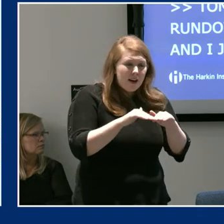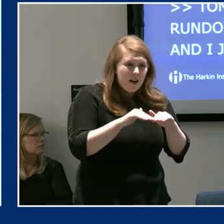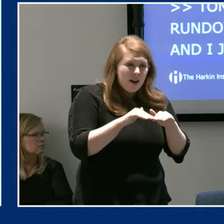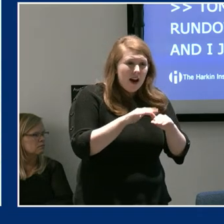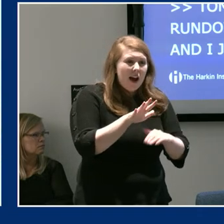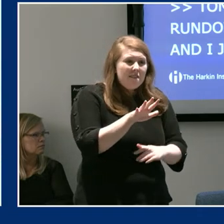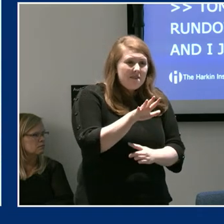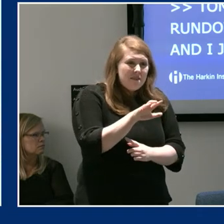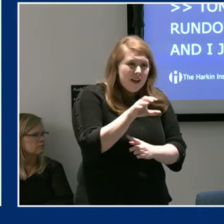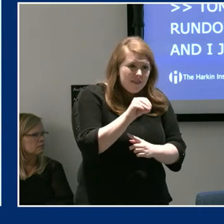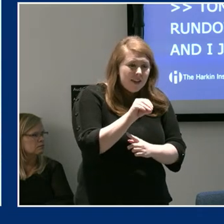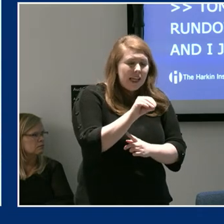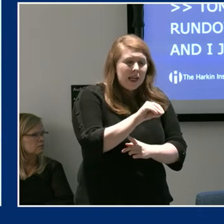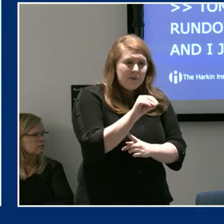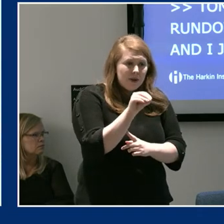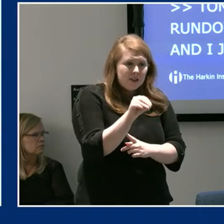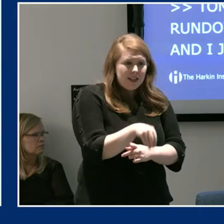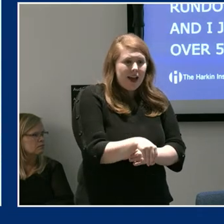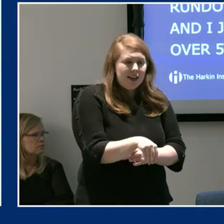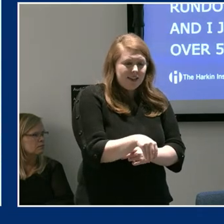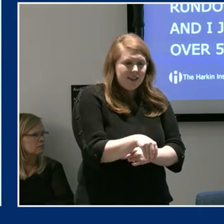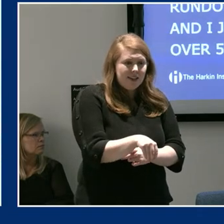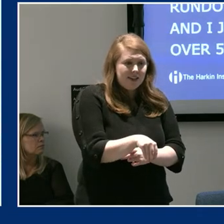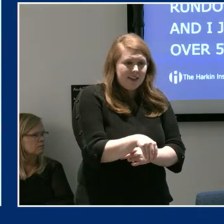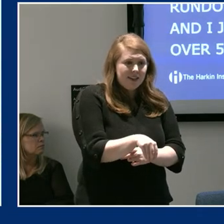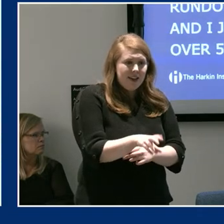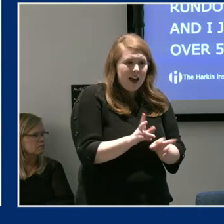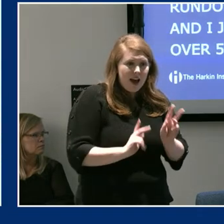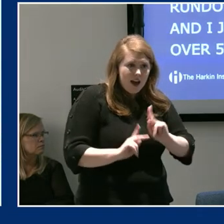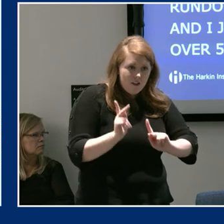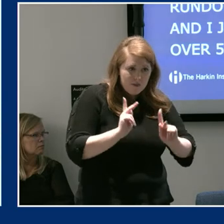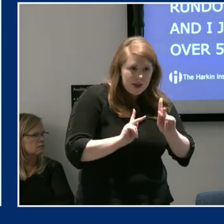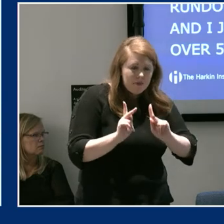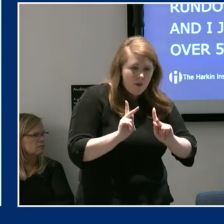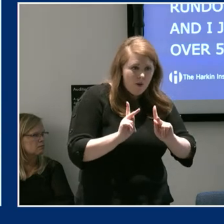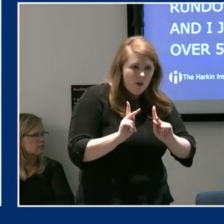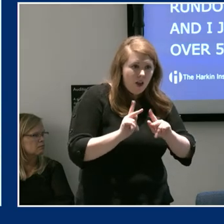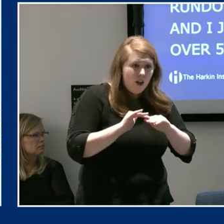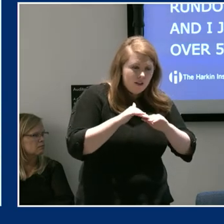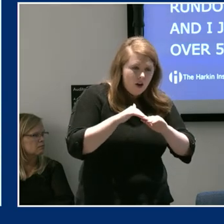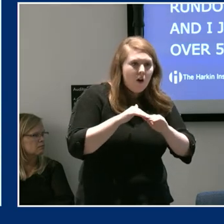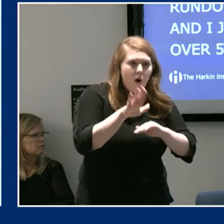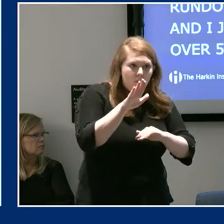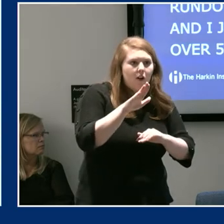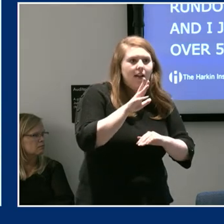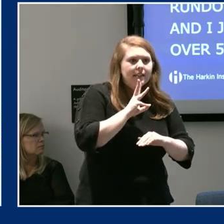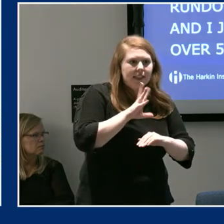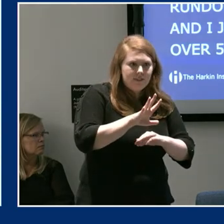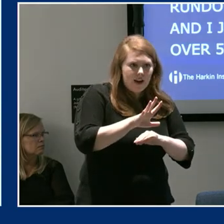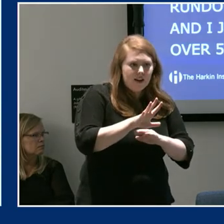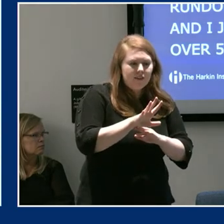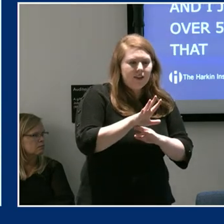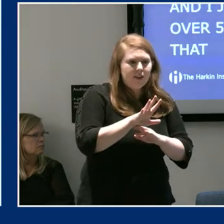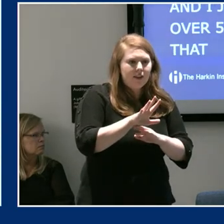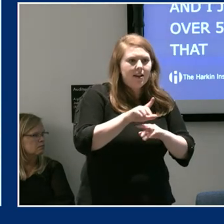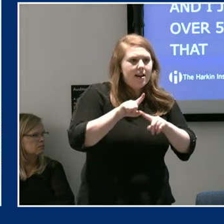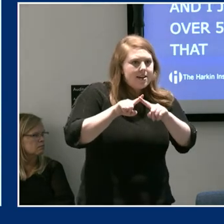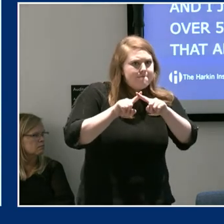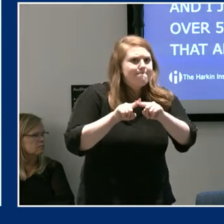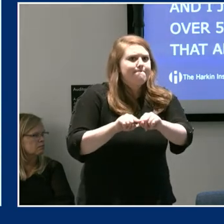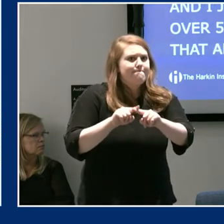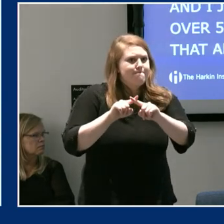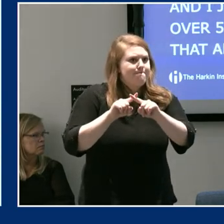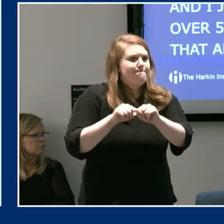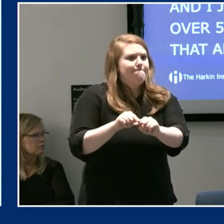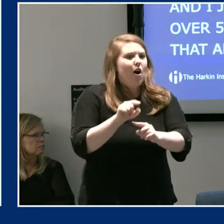about 50% of the population relies that are over 65 rely upon Social